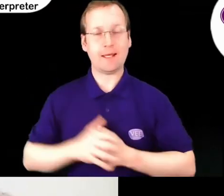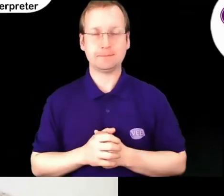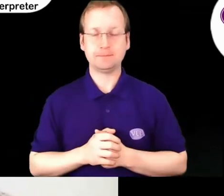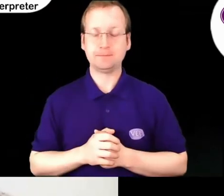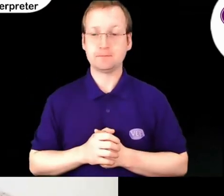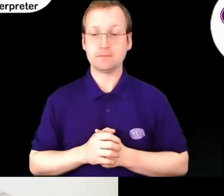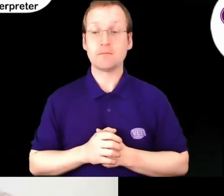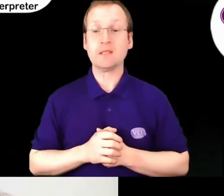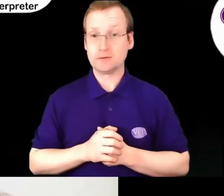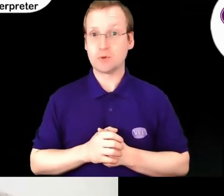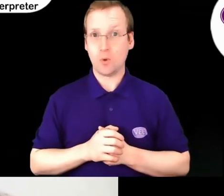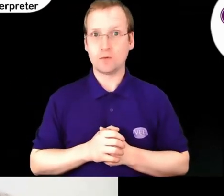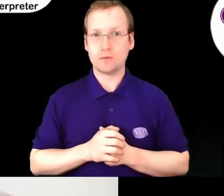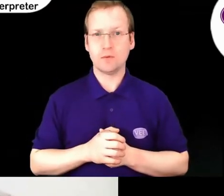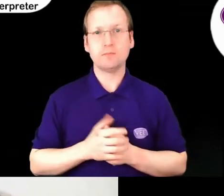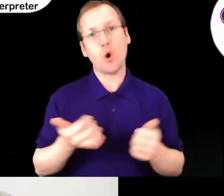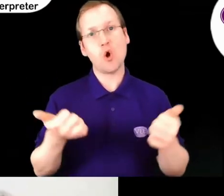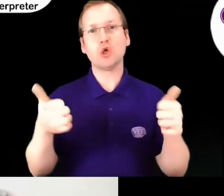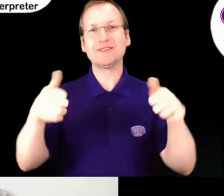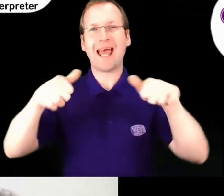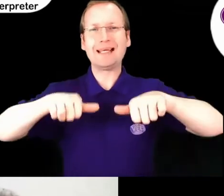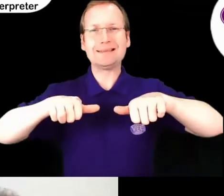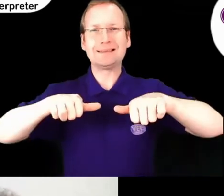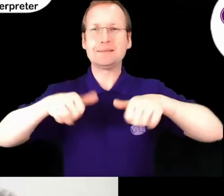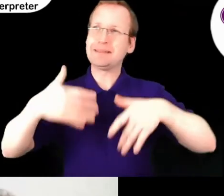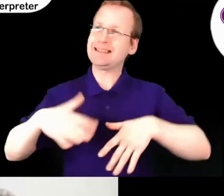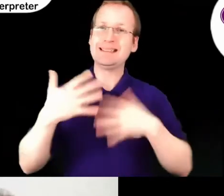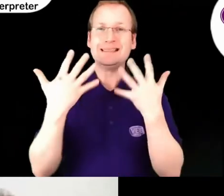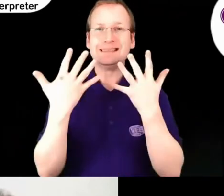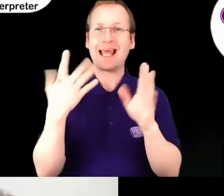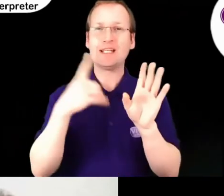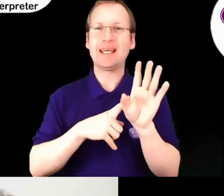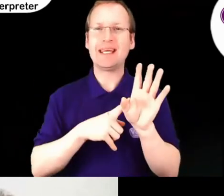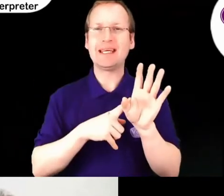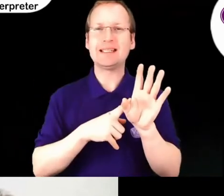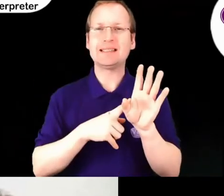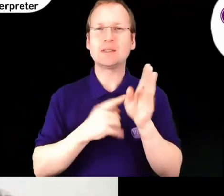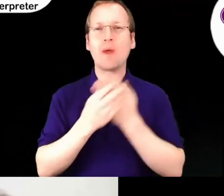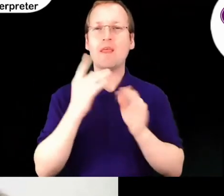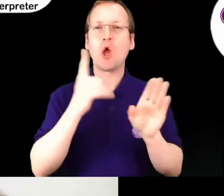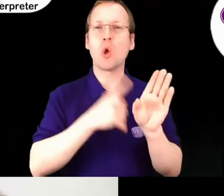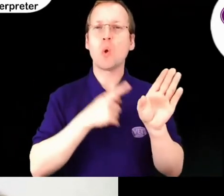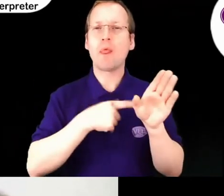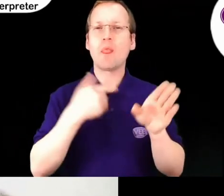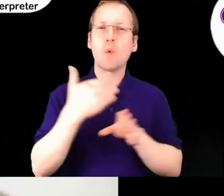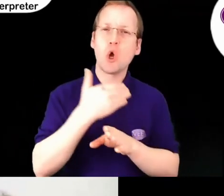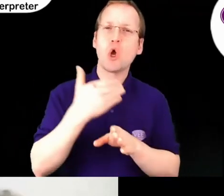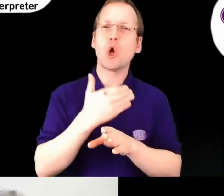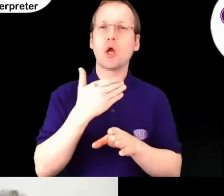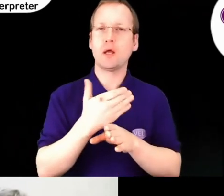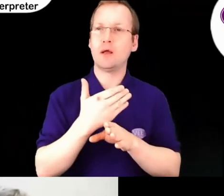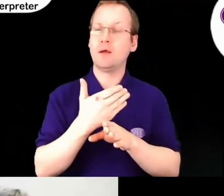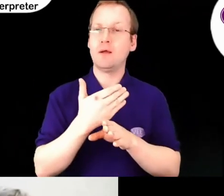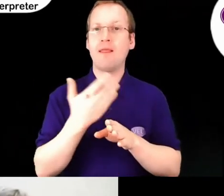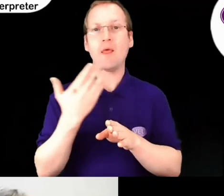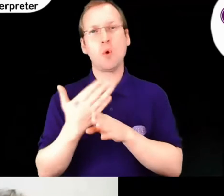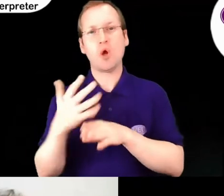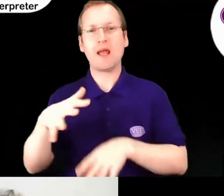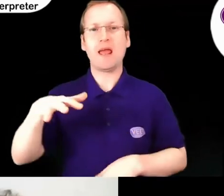I've spent around 10 years in youth work, and then the rest of the time I've been working in the